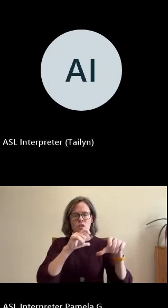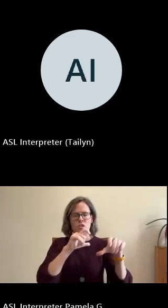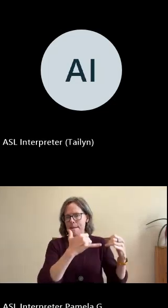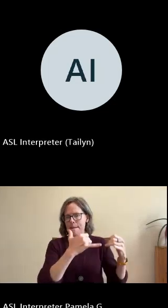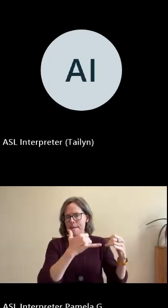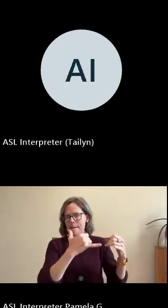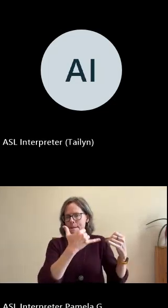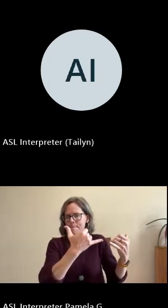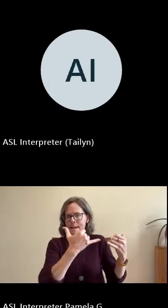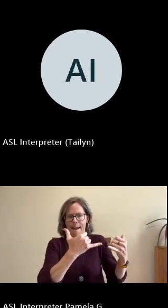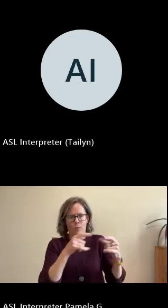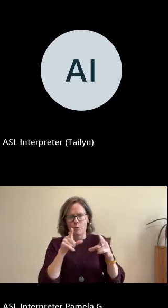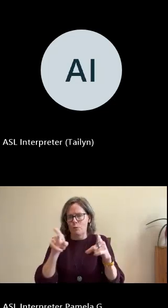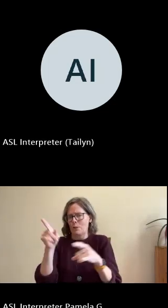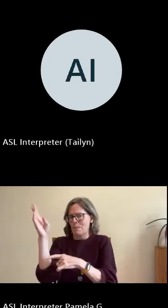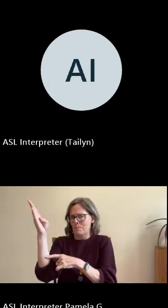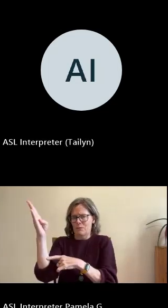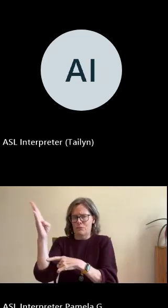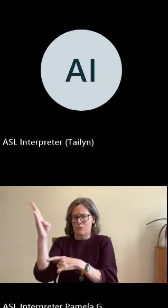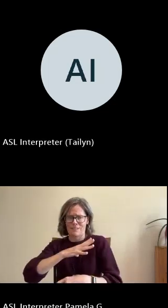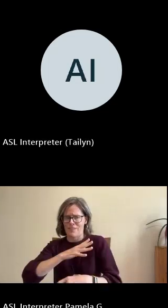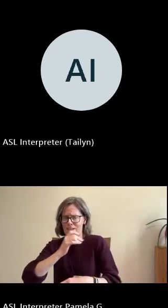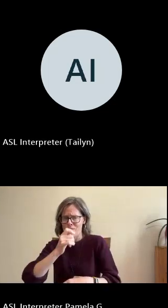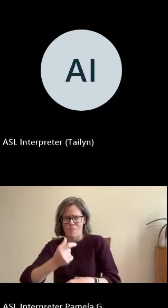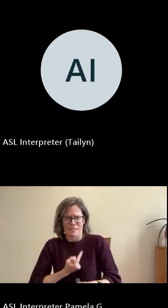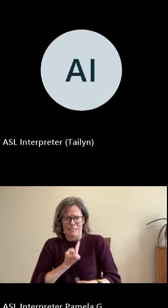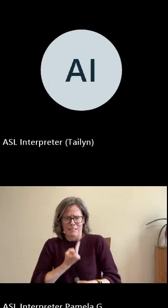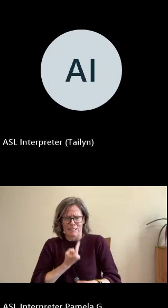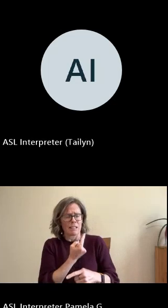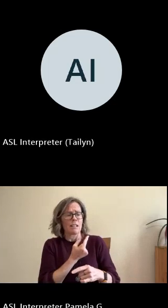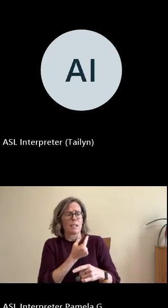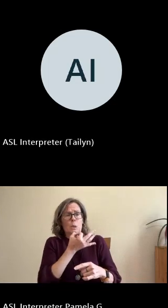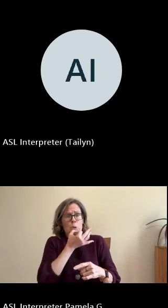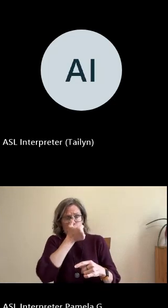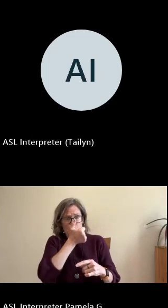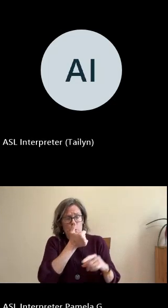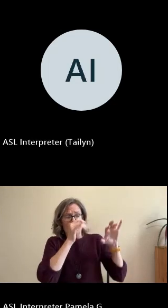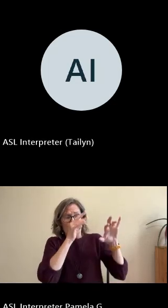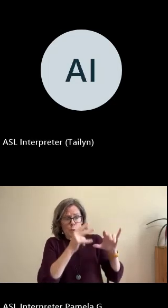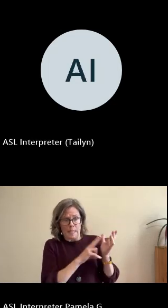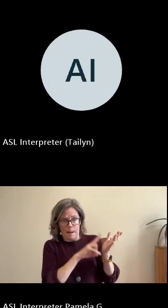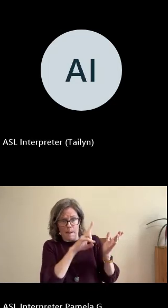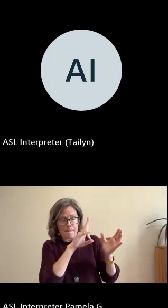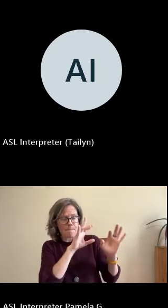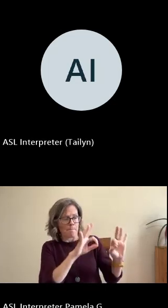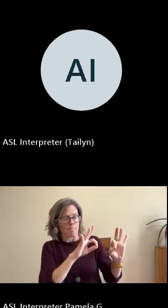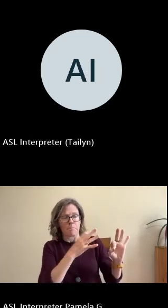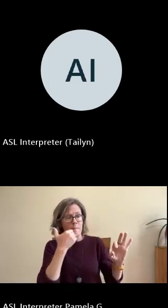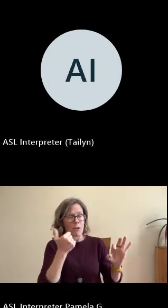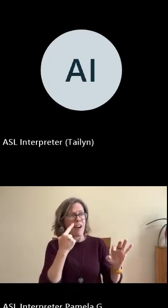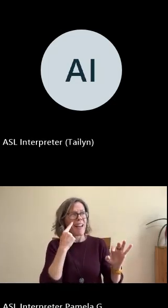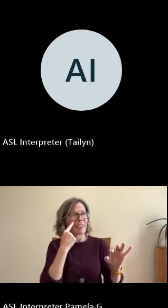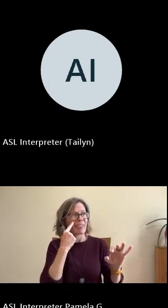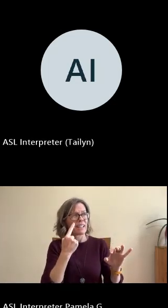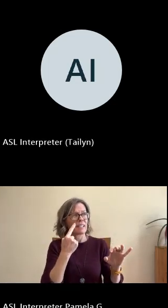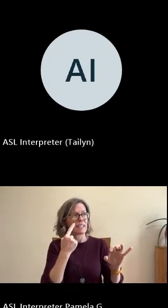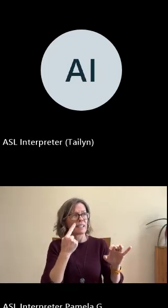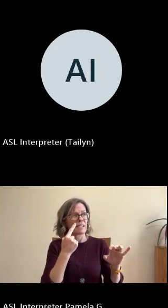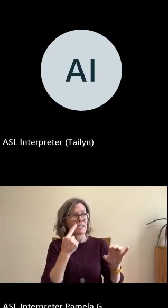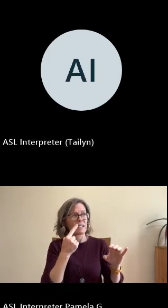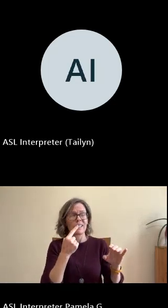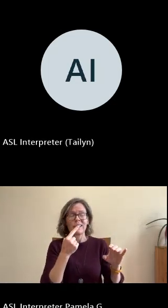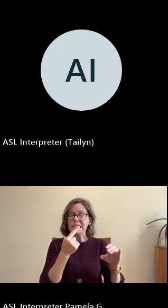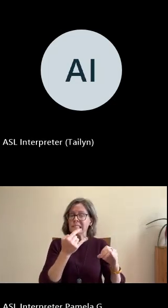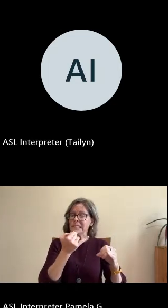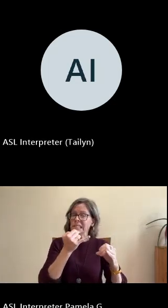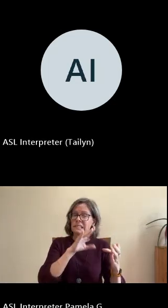But really it is one of those things that the sooner that you do it, I think in 2 days actually is the cutoff for you to